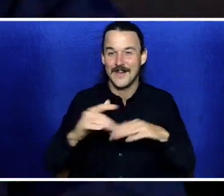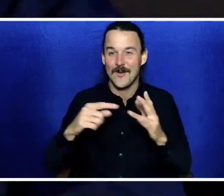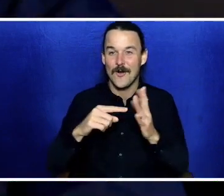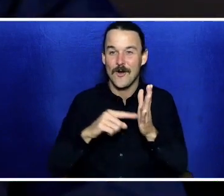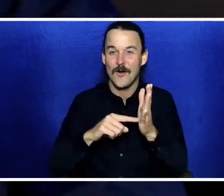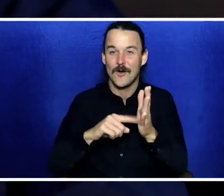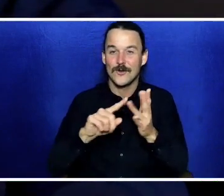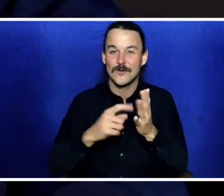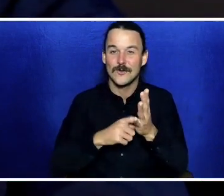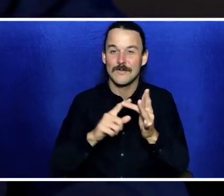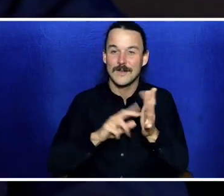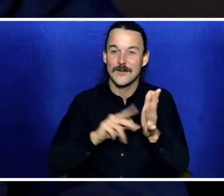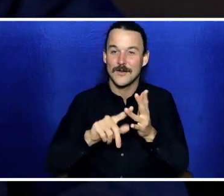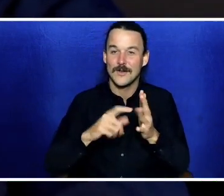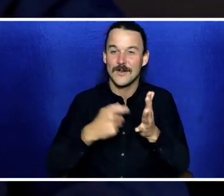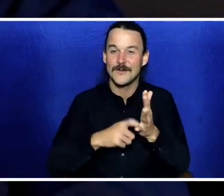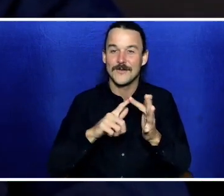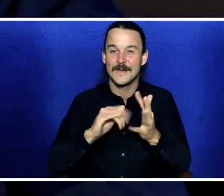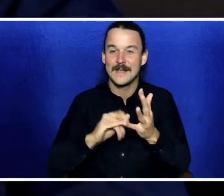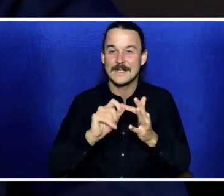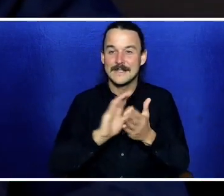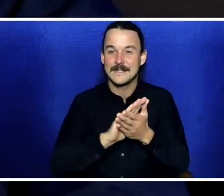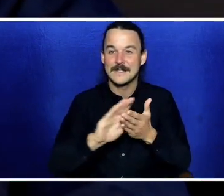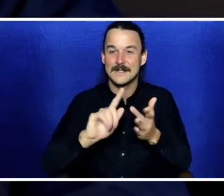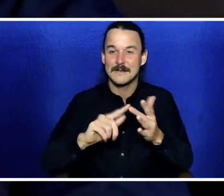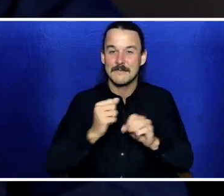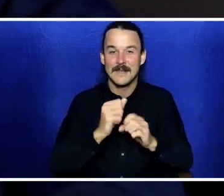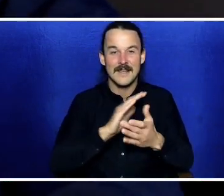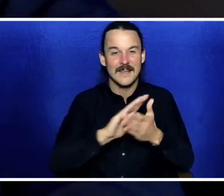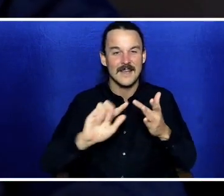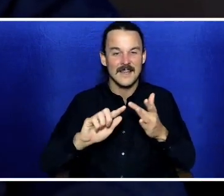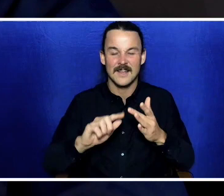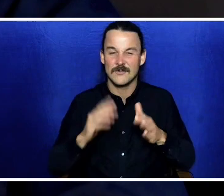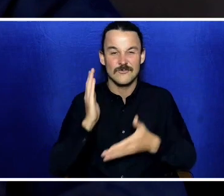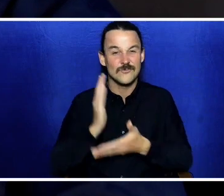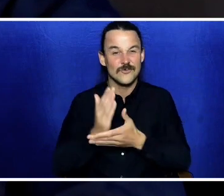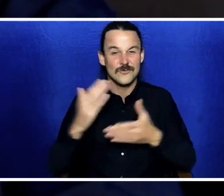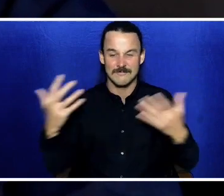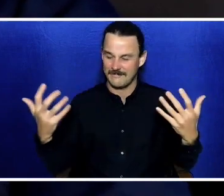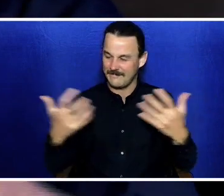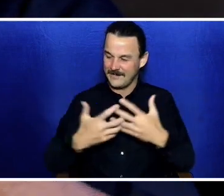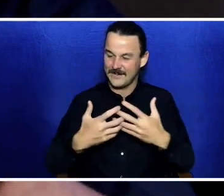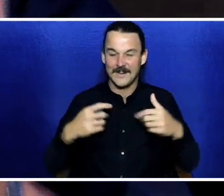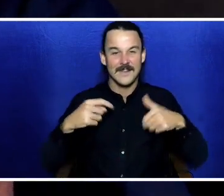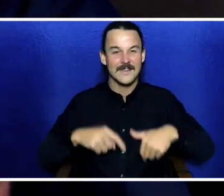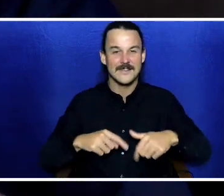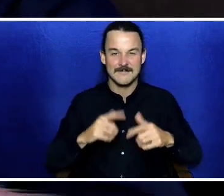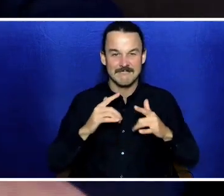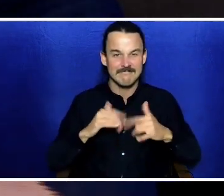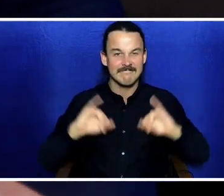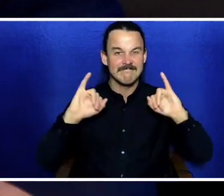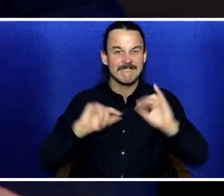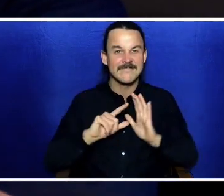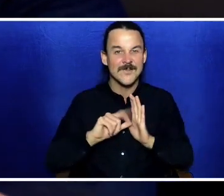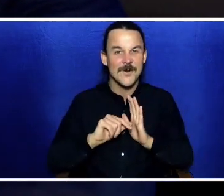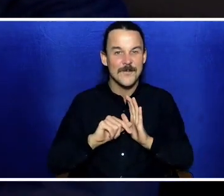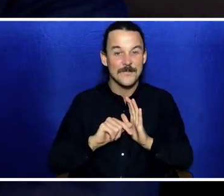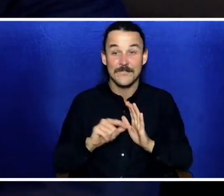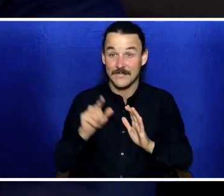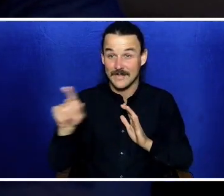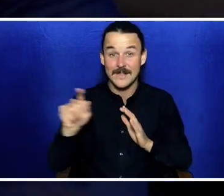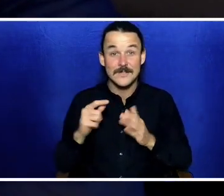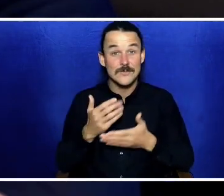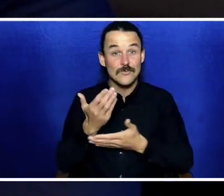times we're living in. It was written just after the Spanish flu epidemic. In fact, it was composed during